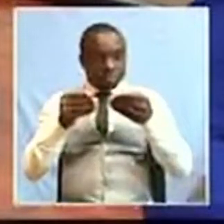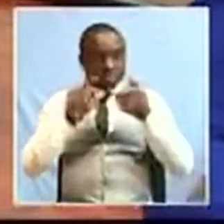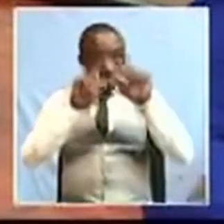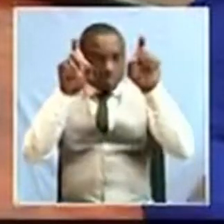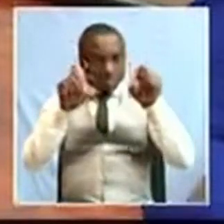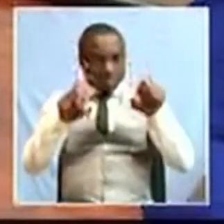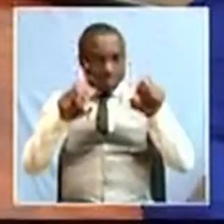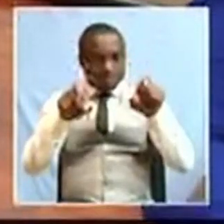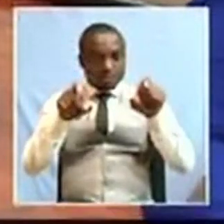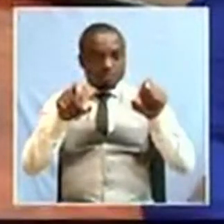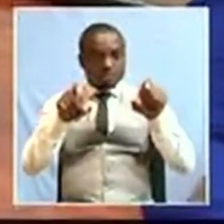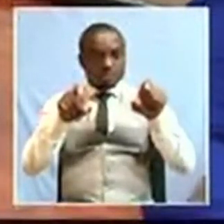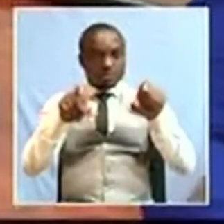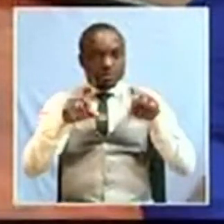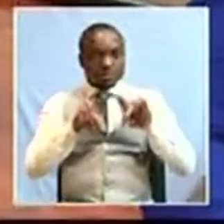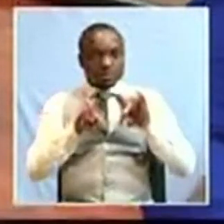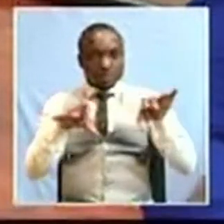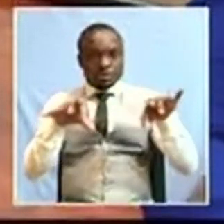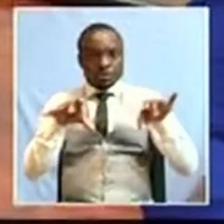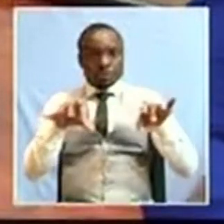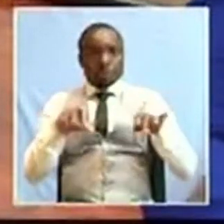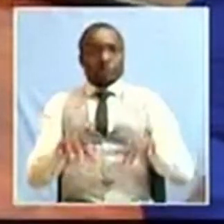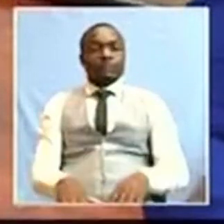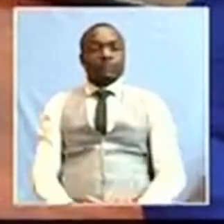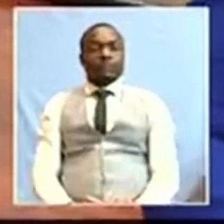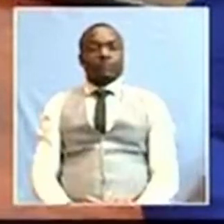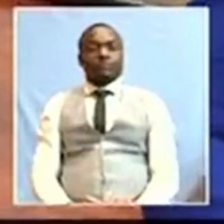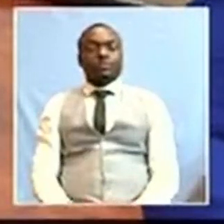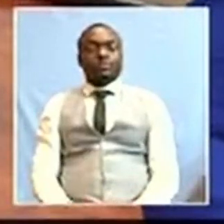of titles. Medici.